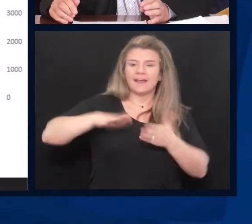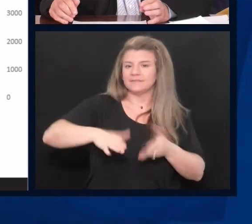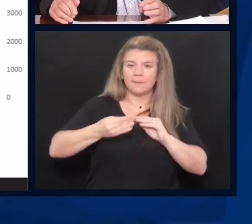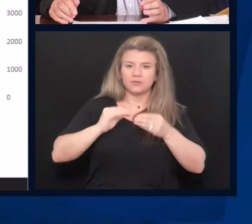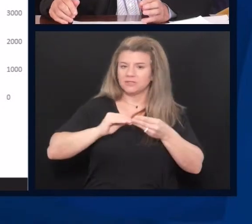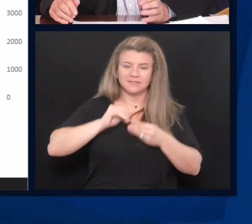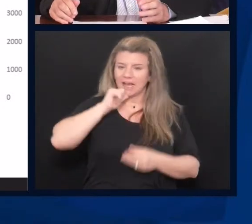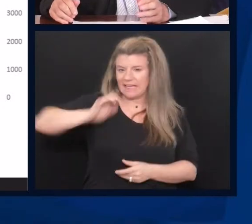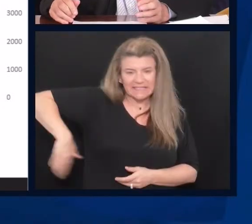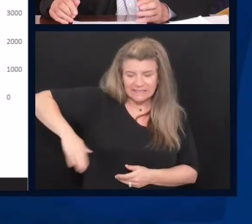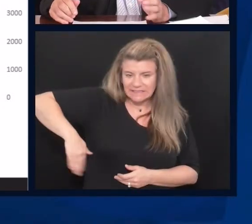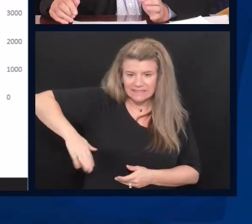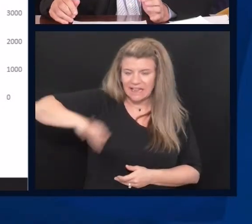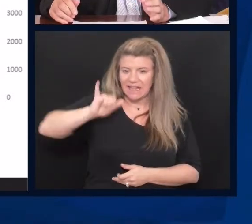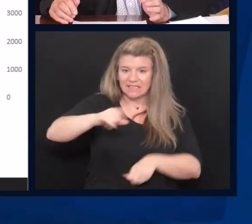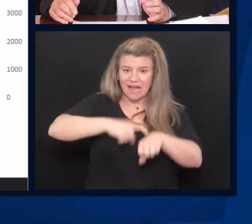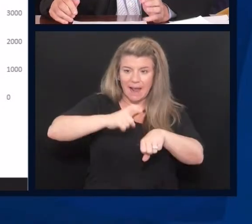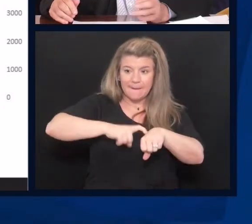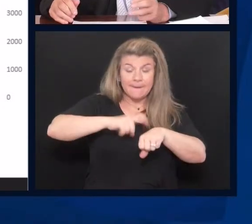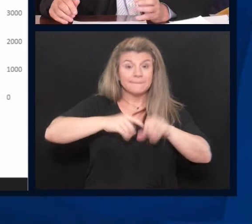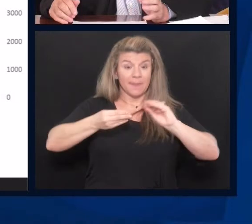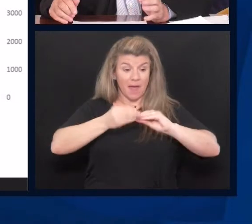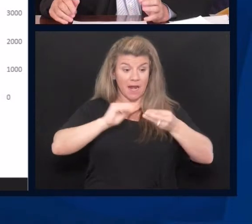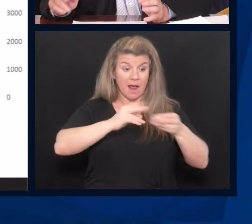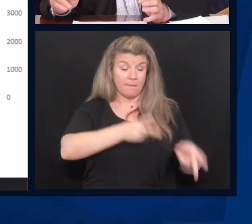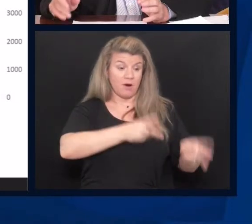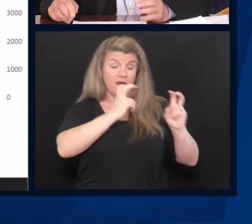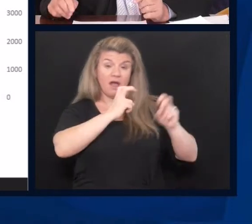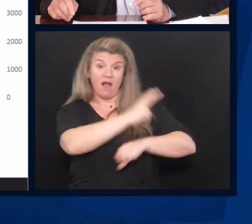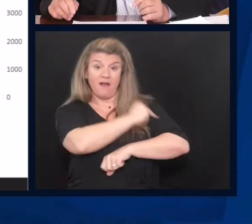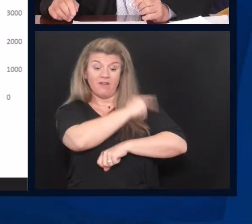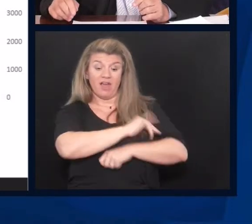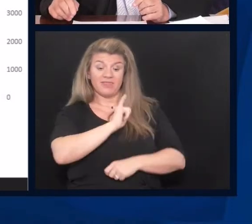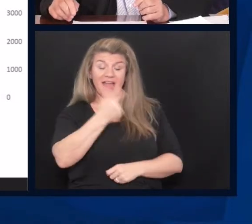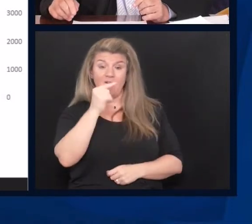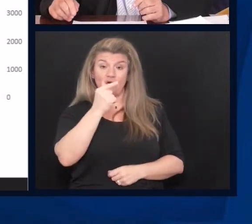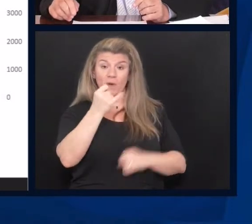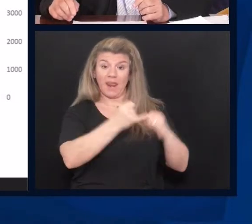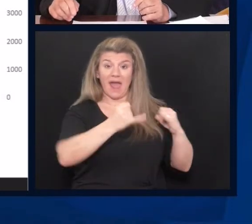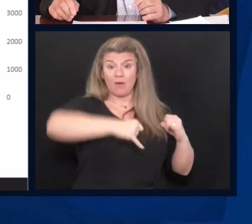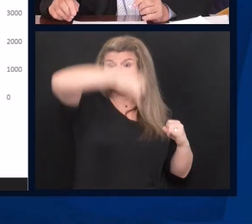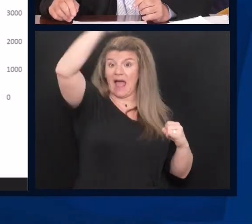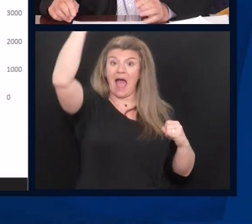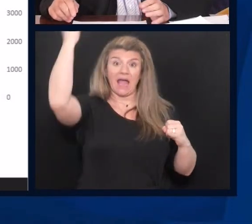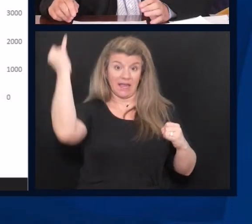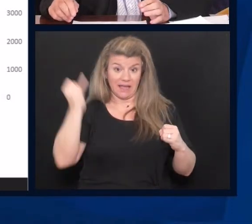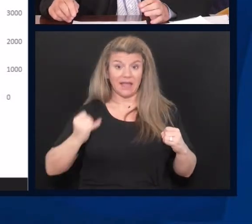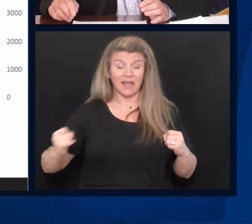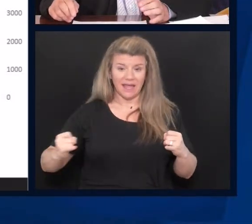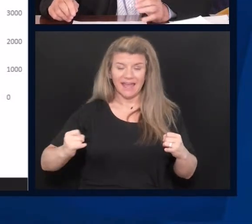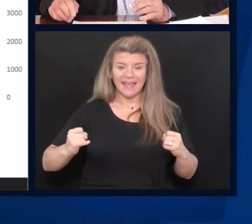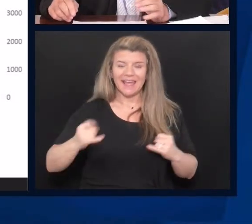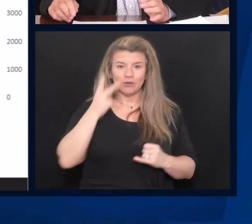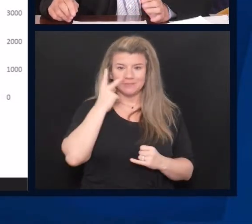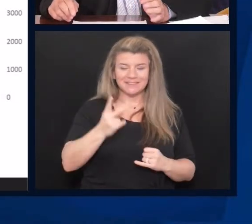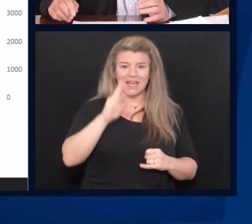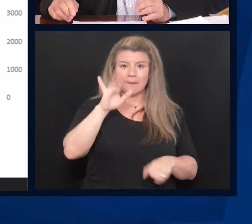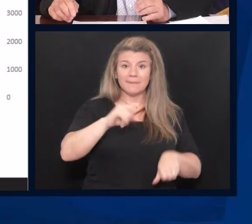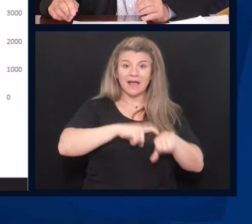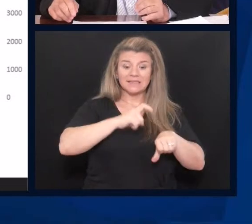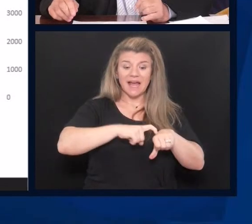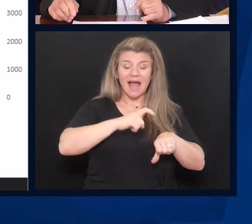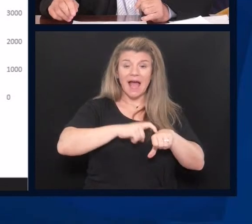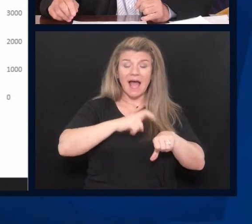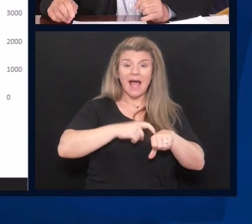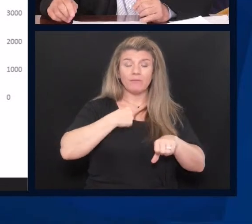deaths and everything, but the number of hospitalized, the green line was off the chart. And then by the time we